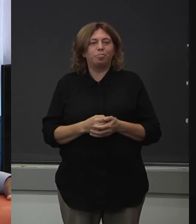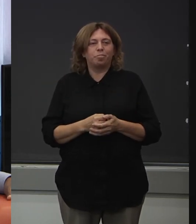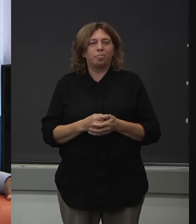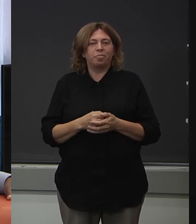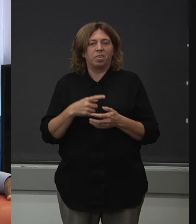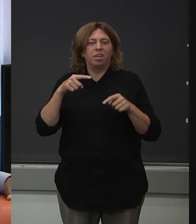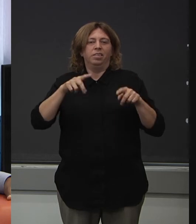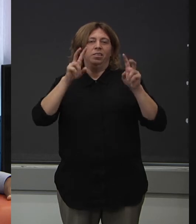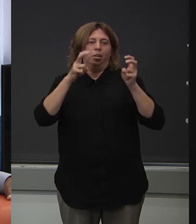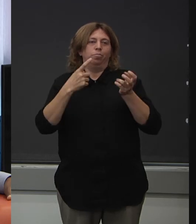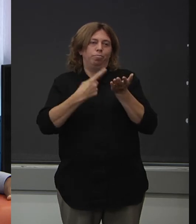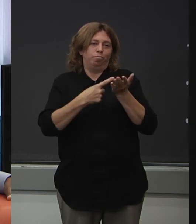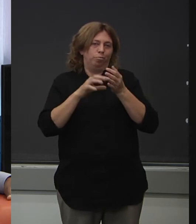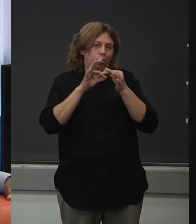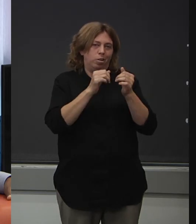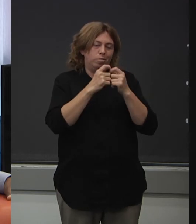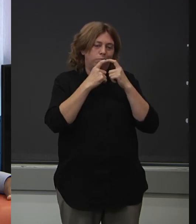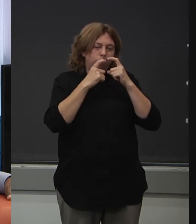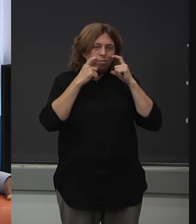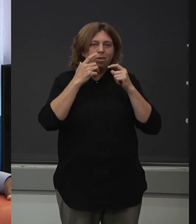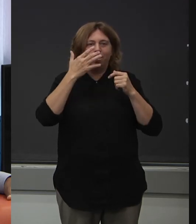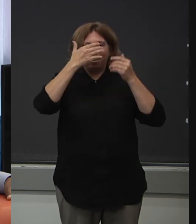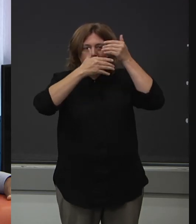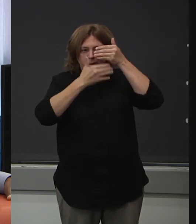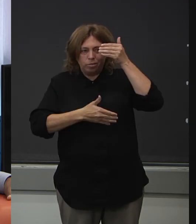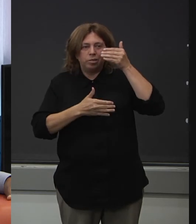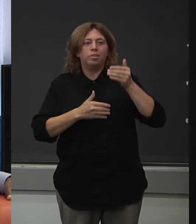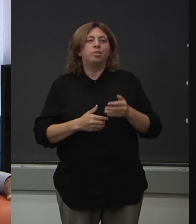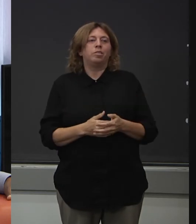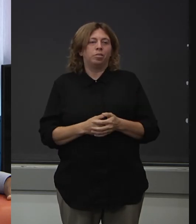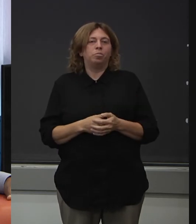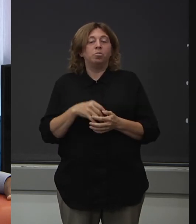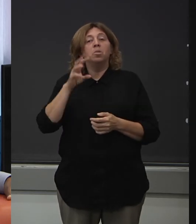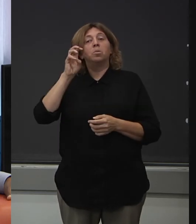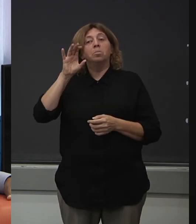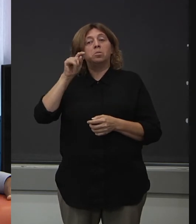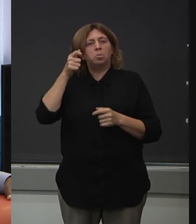topic. Check out our website. We have more information.